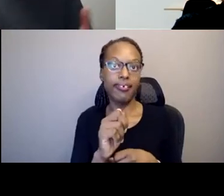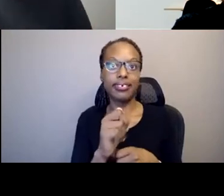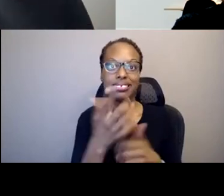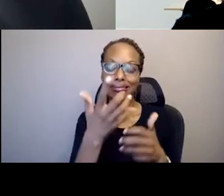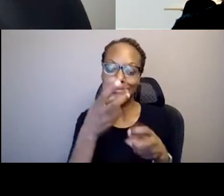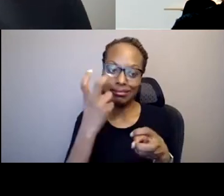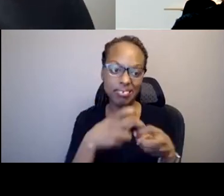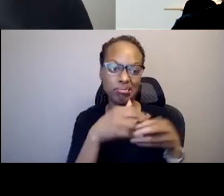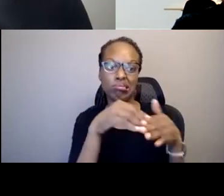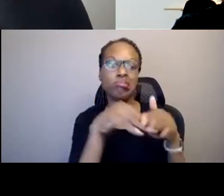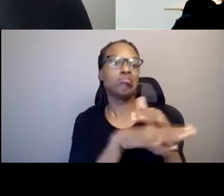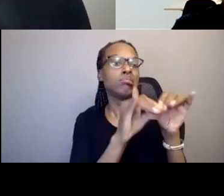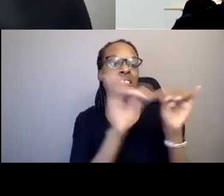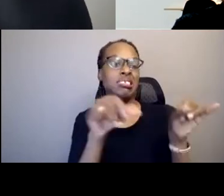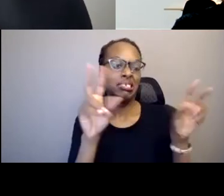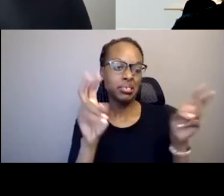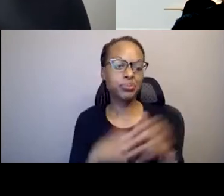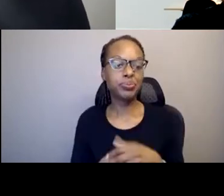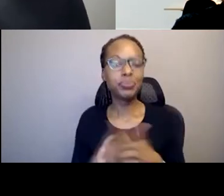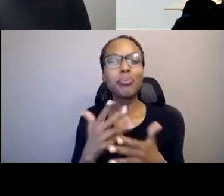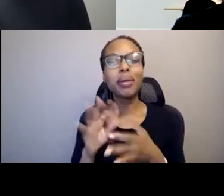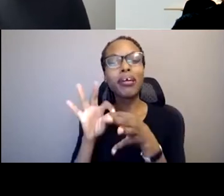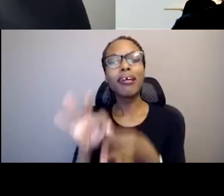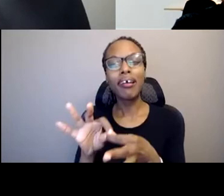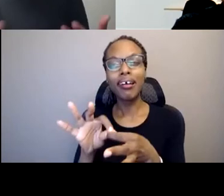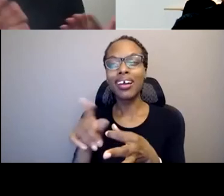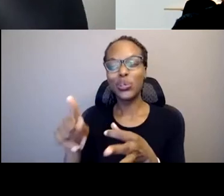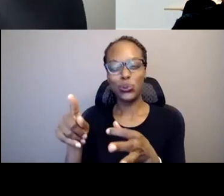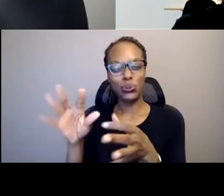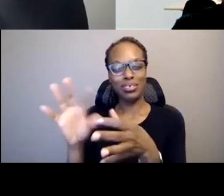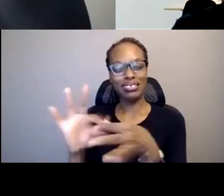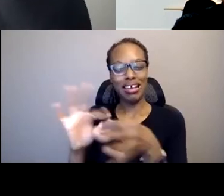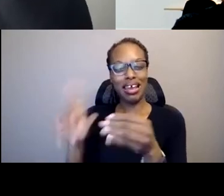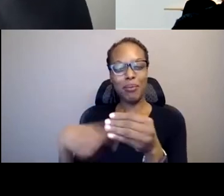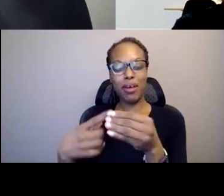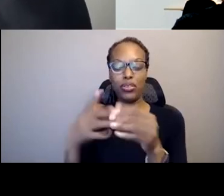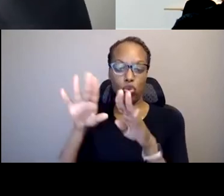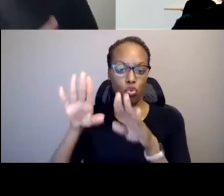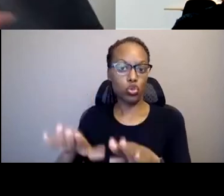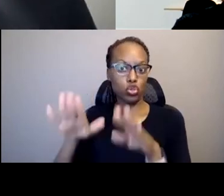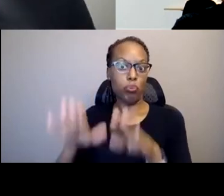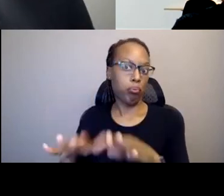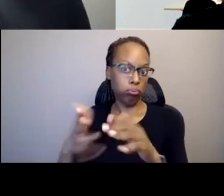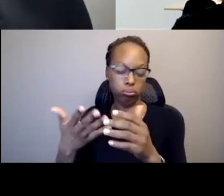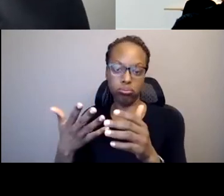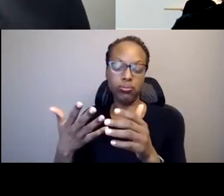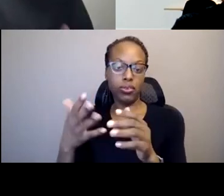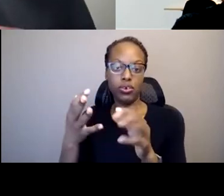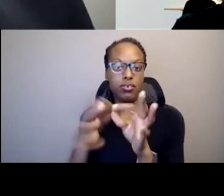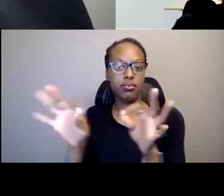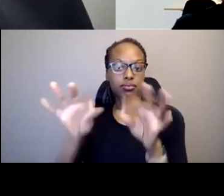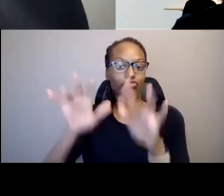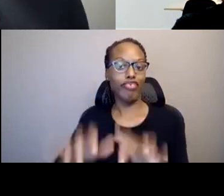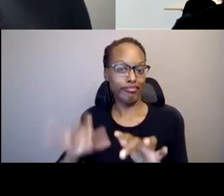something to do with what you called it, the worship of the written word. I mean, there's a different way in which grants can be, or money can